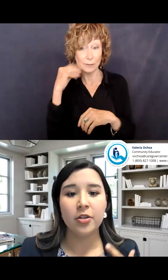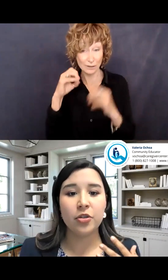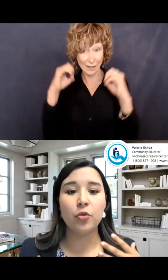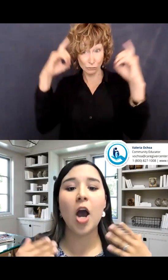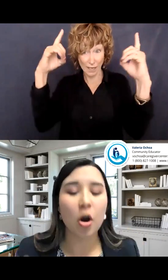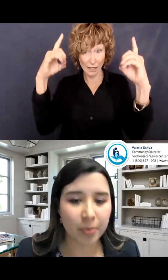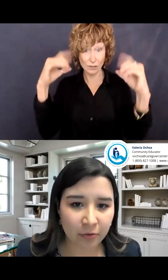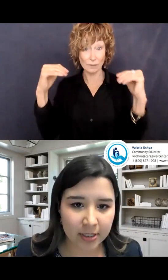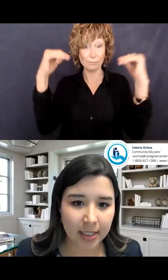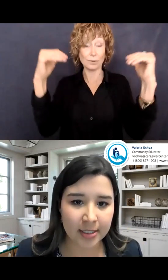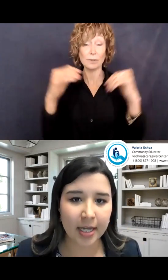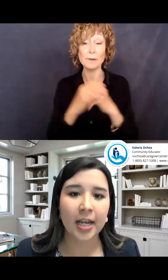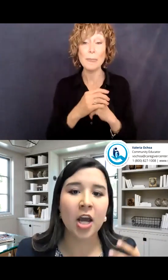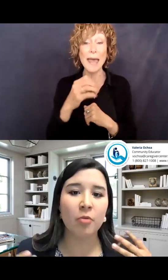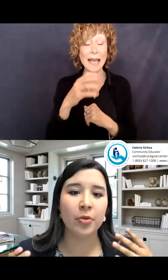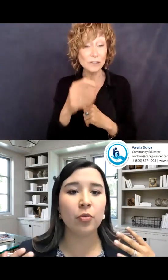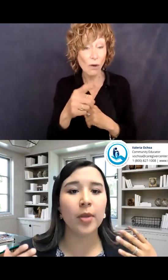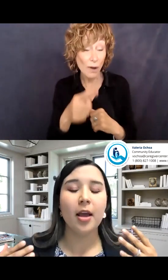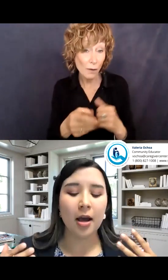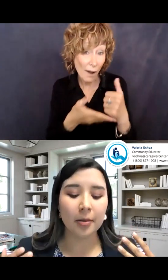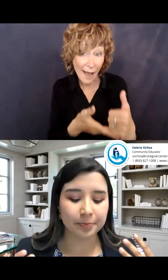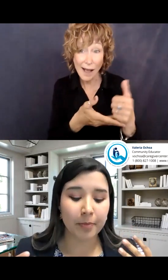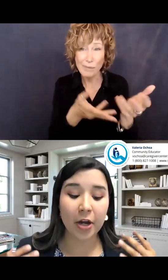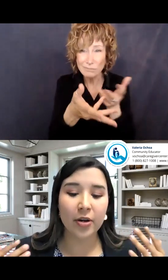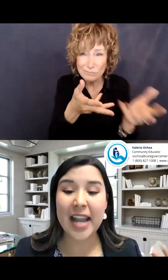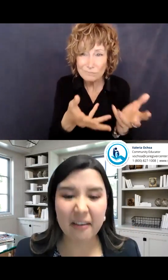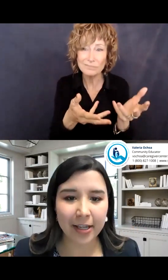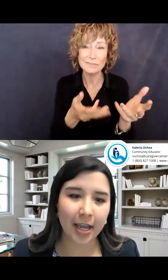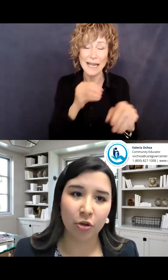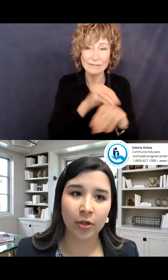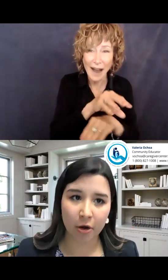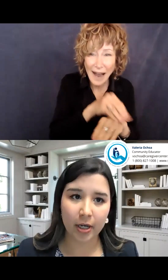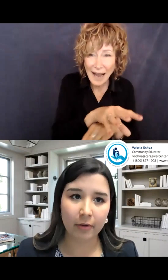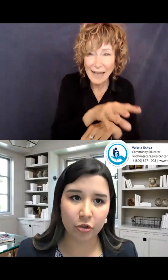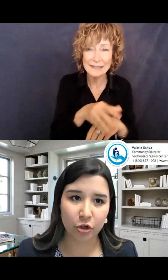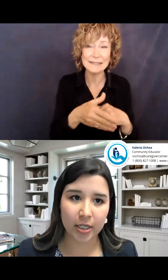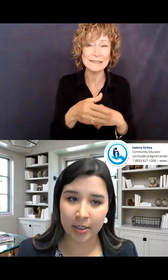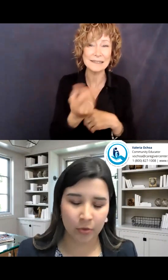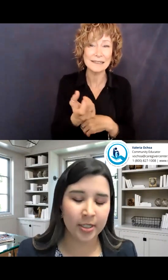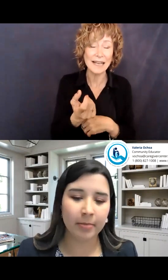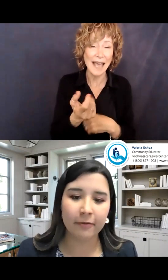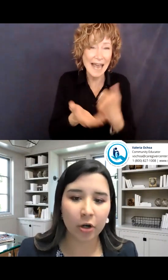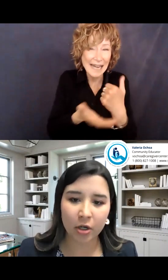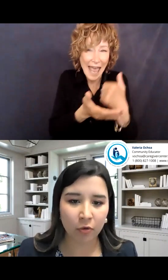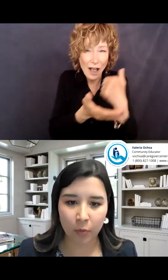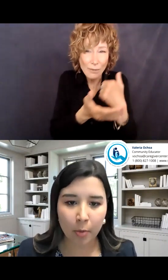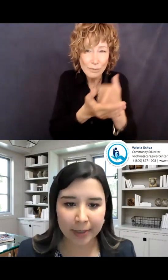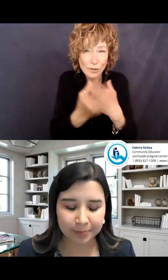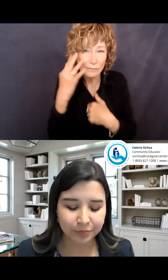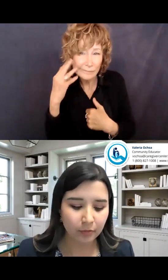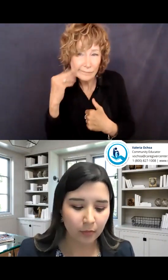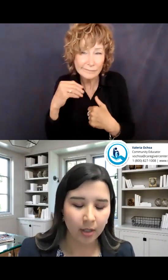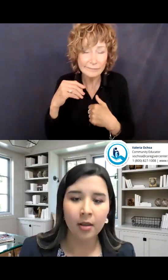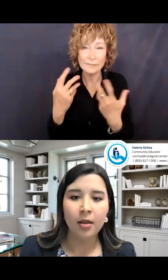support to help you facilitate and help you better navigate your caregiver journey, which can be very